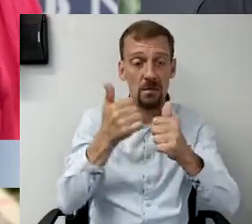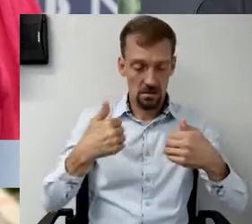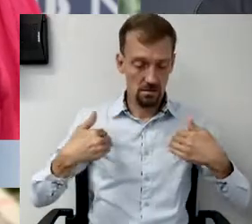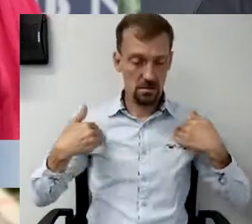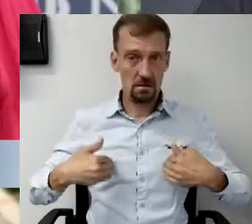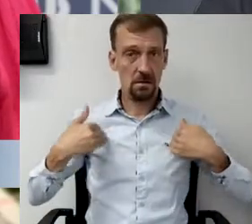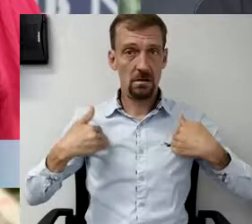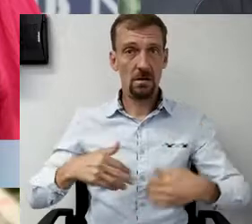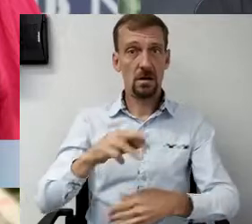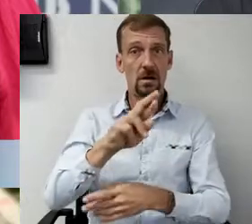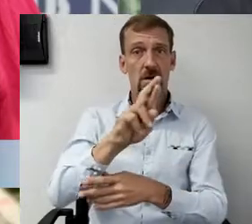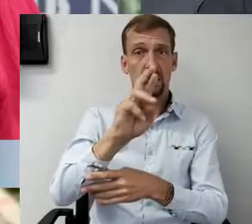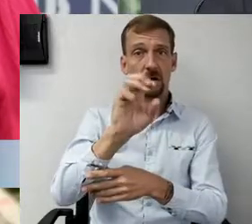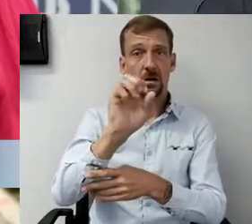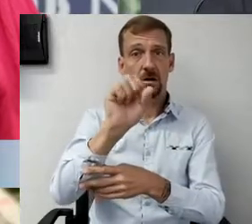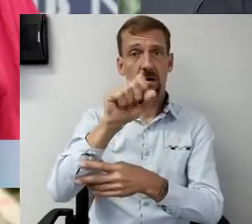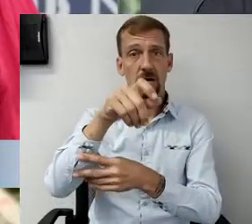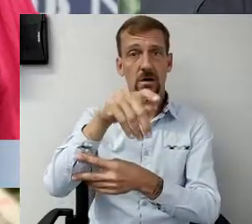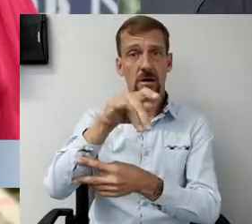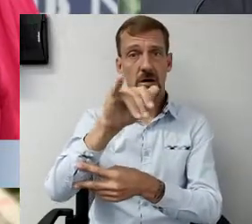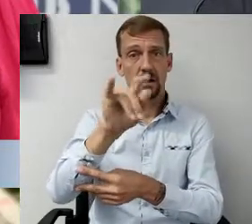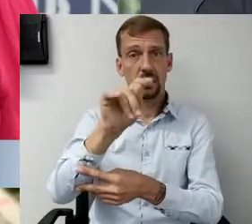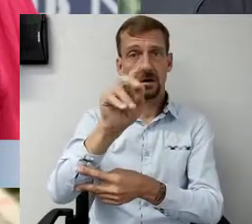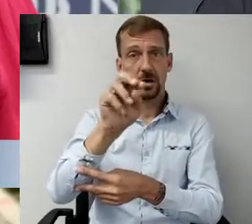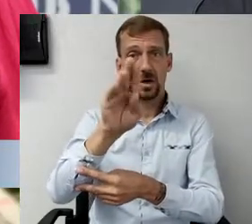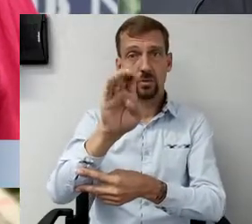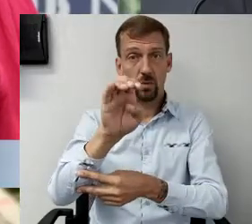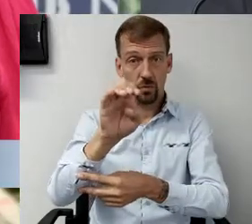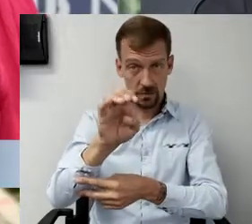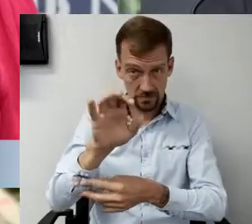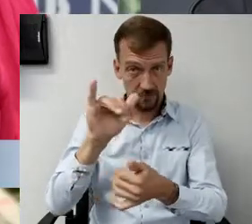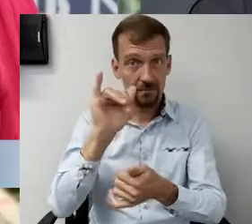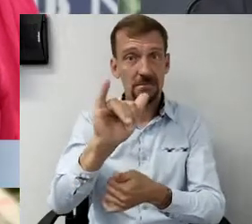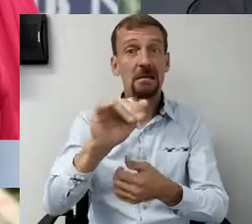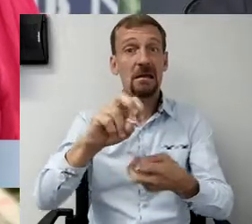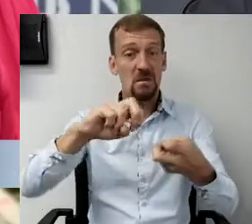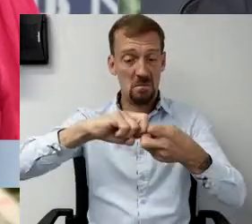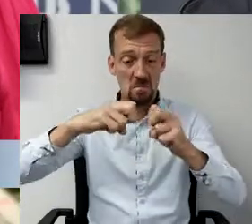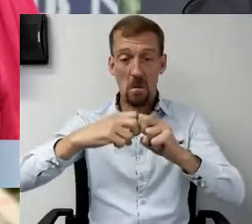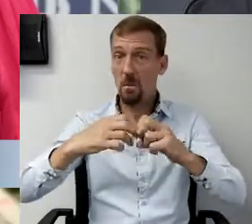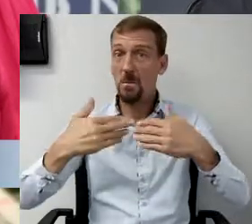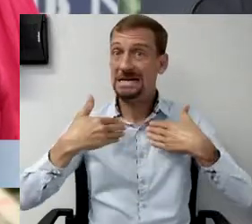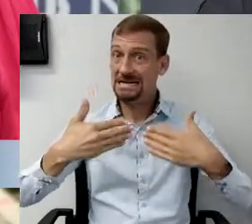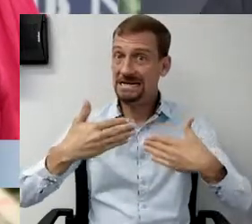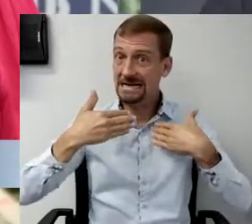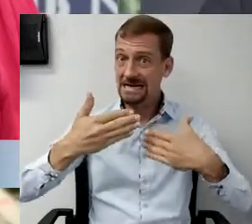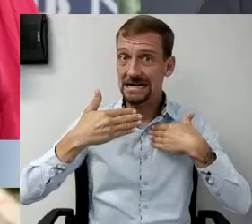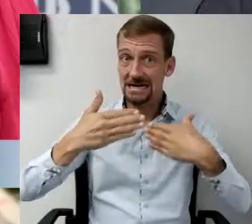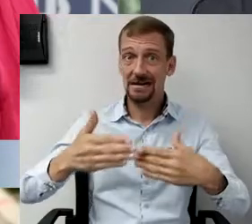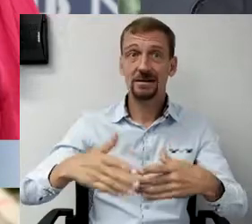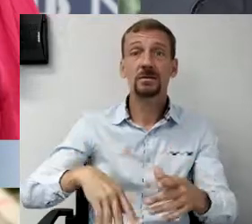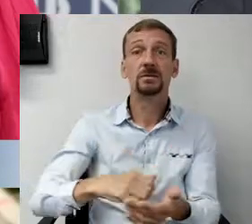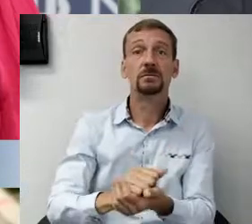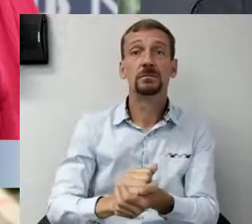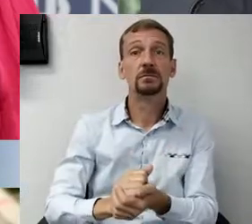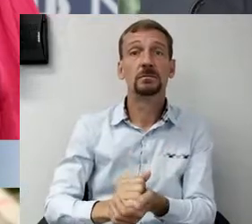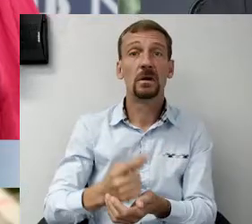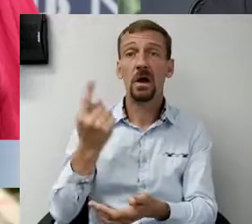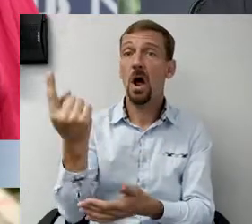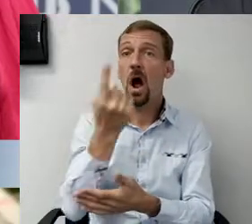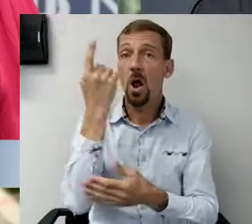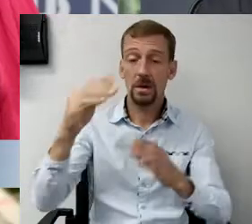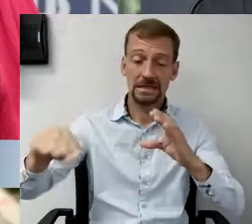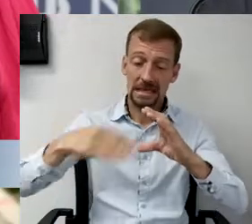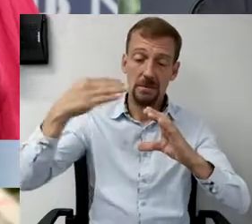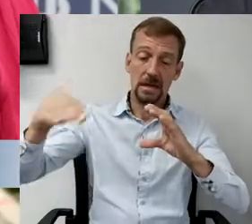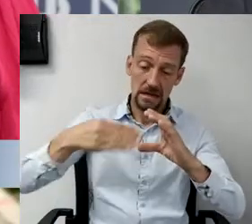condition. And it makes it very difficult to breathe. And oftentimes, every day I get an email that provides